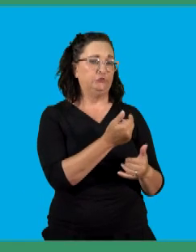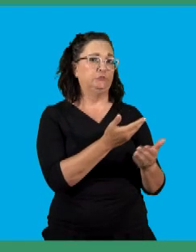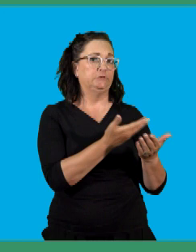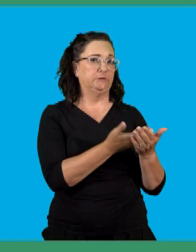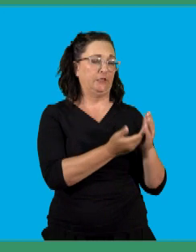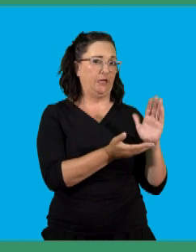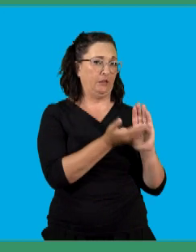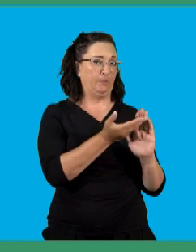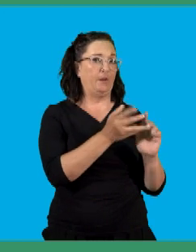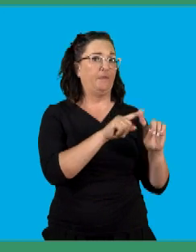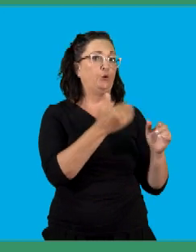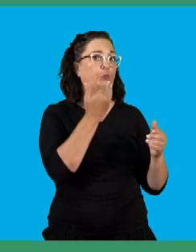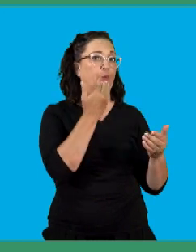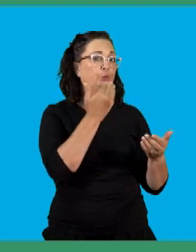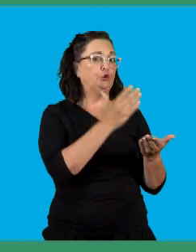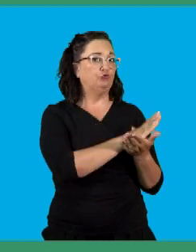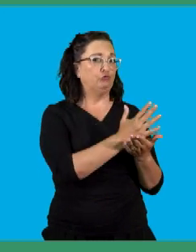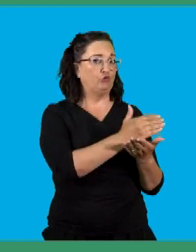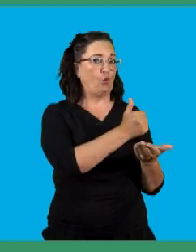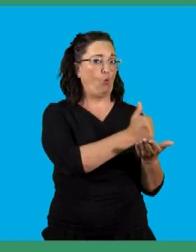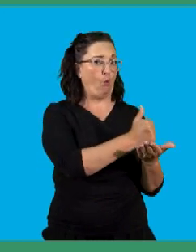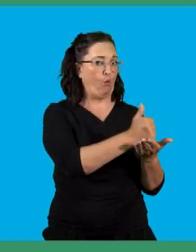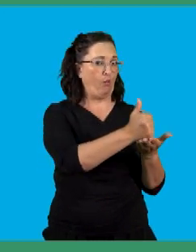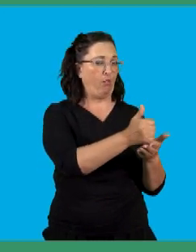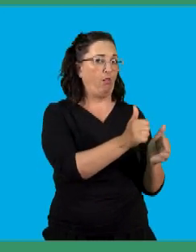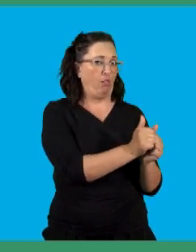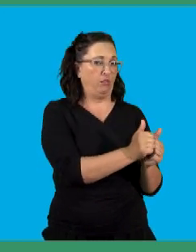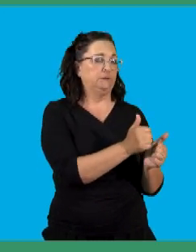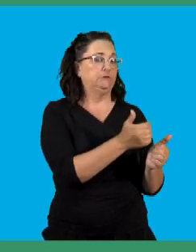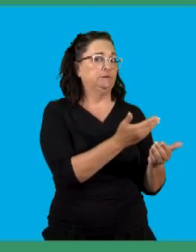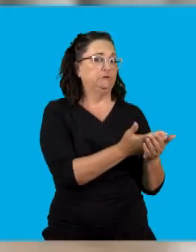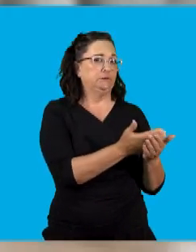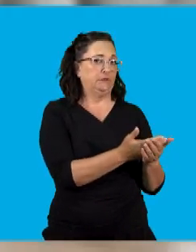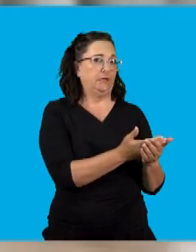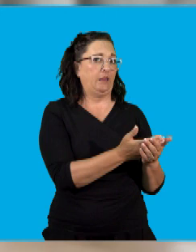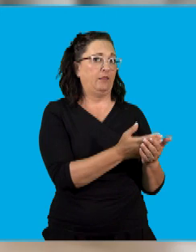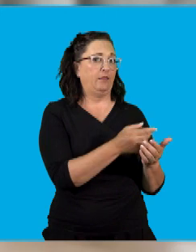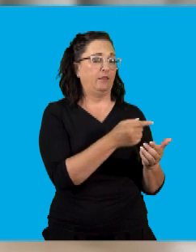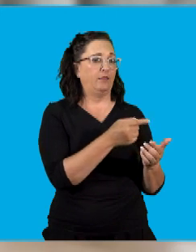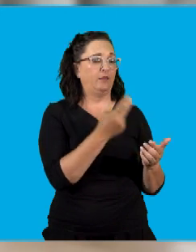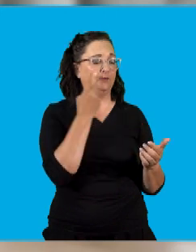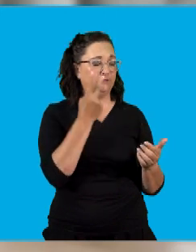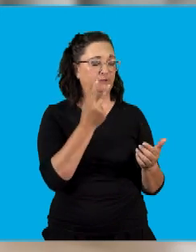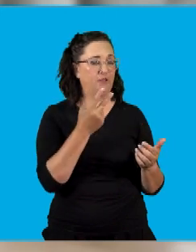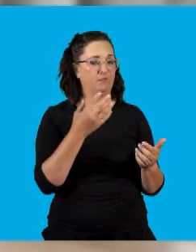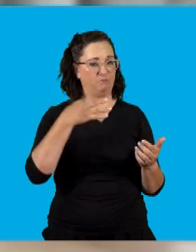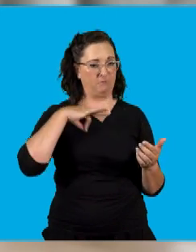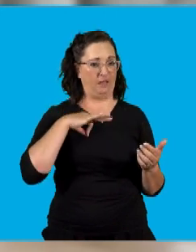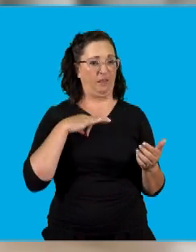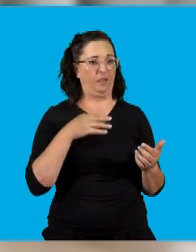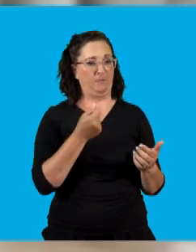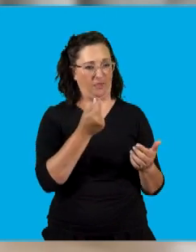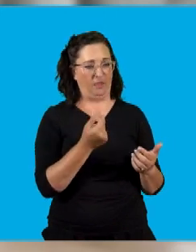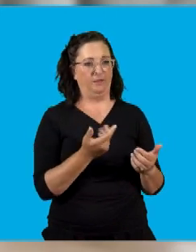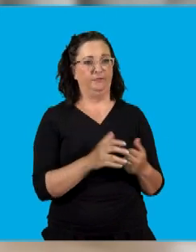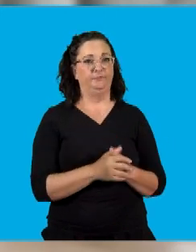its shareholders. So with profit companies, we have shareholders. So these